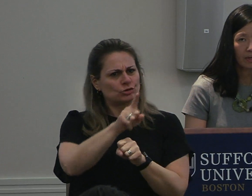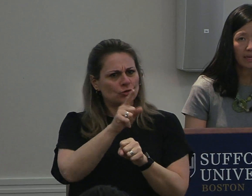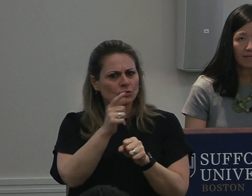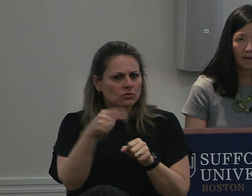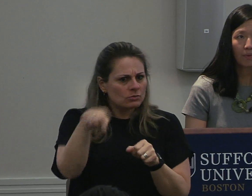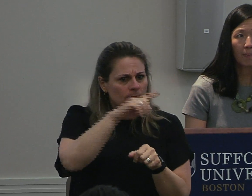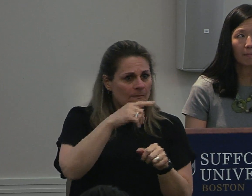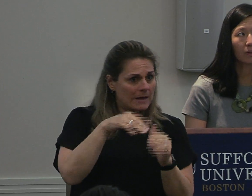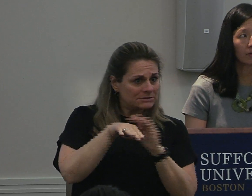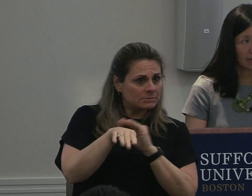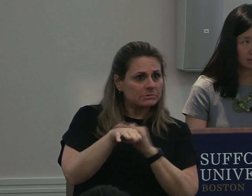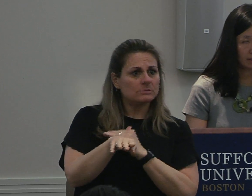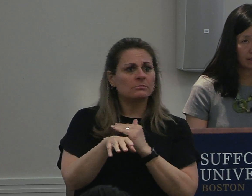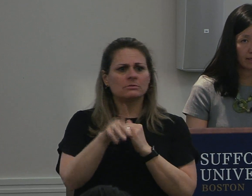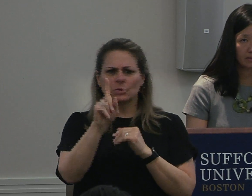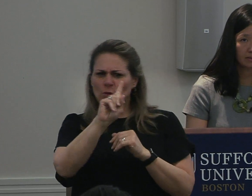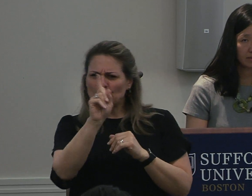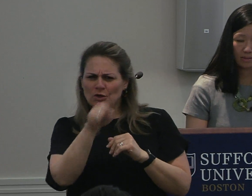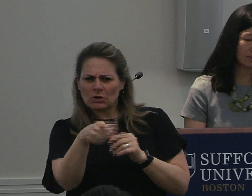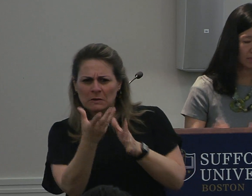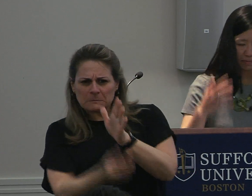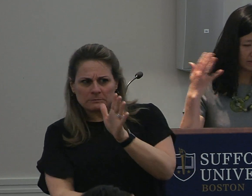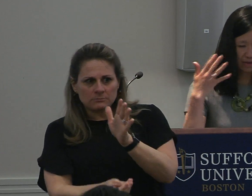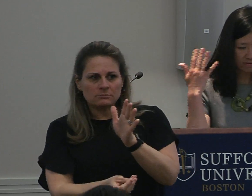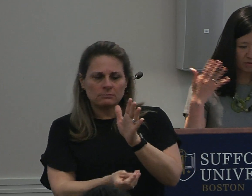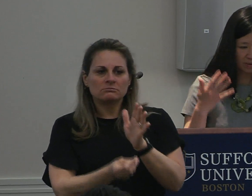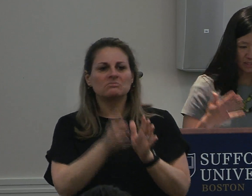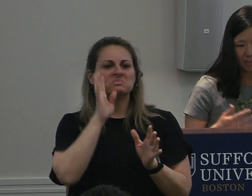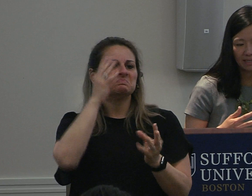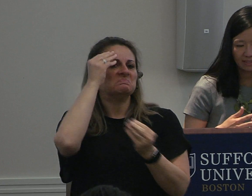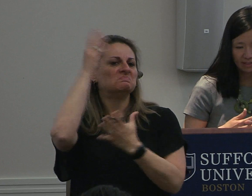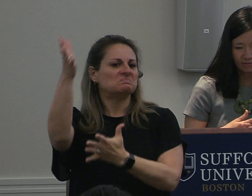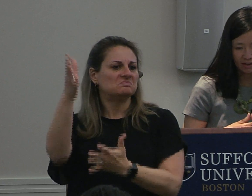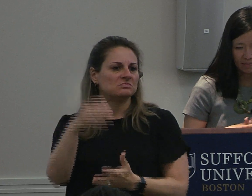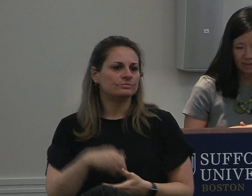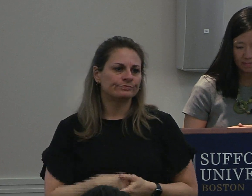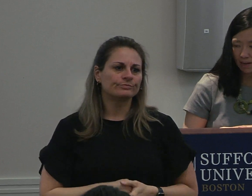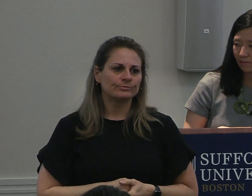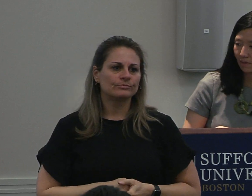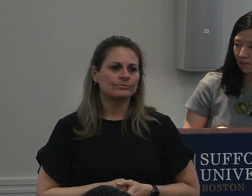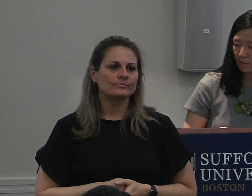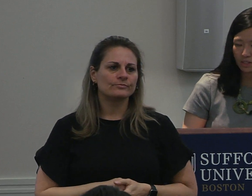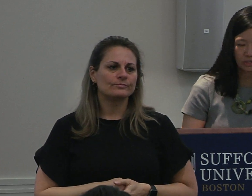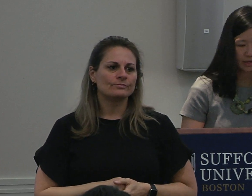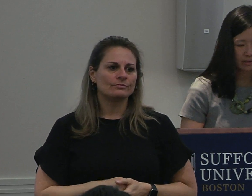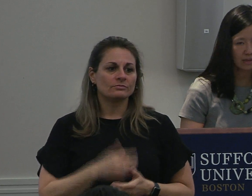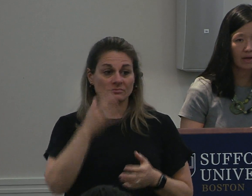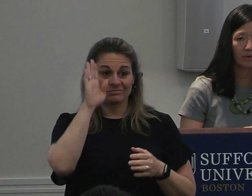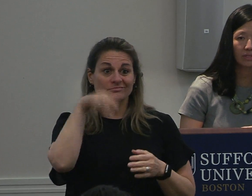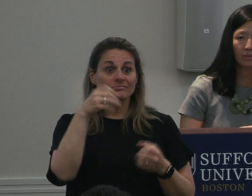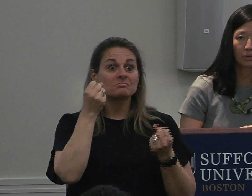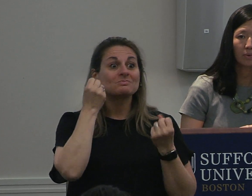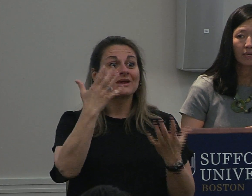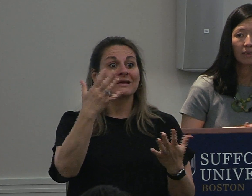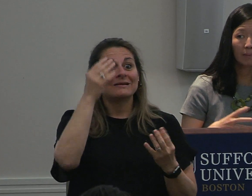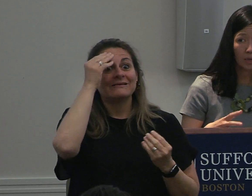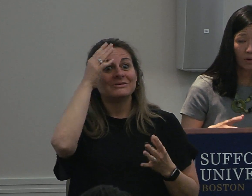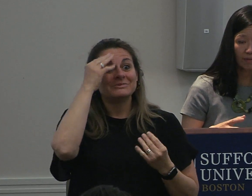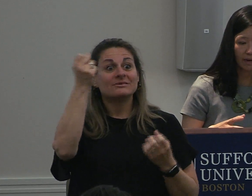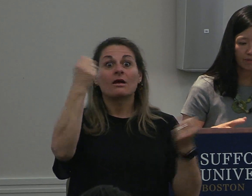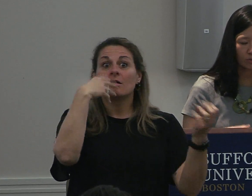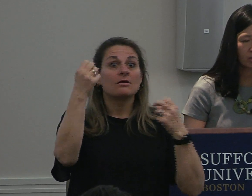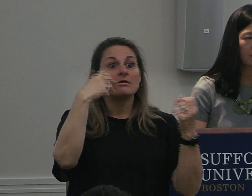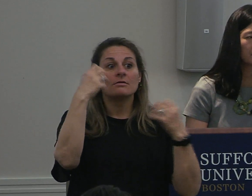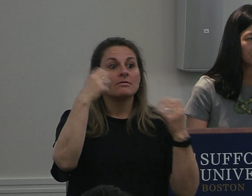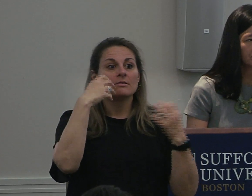about. If I remember correctly, and sometimes a lot of information passes in front of me, and Commissioner and others in the room, let me